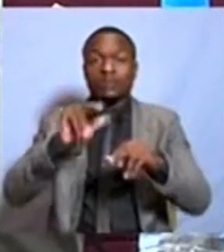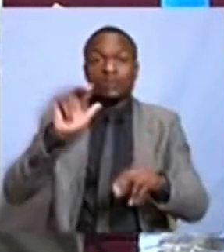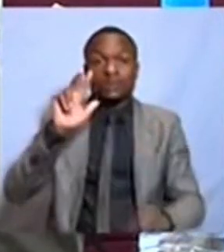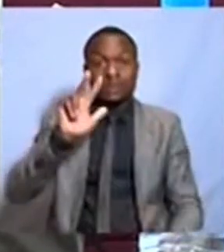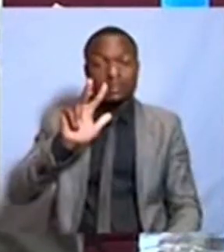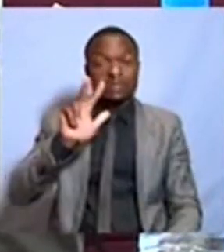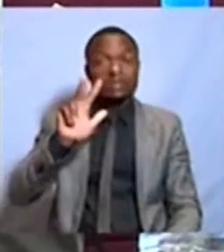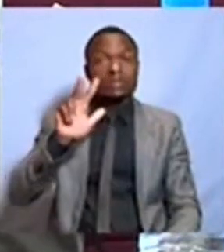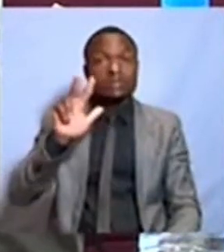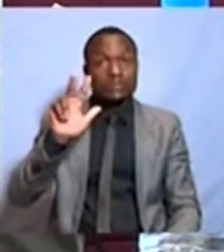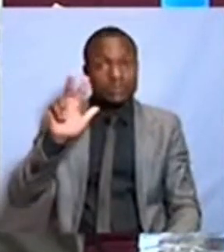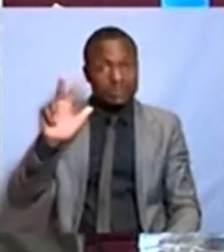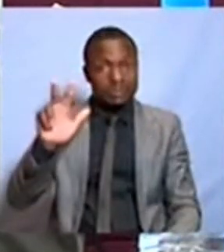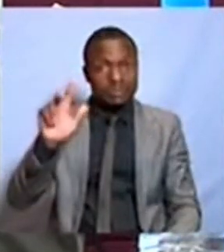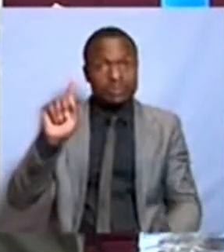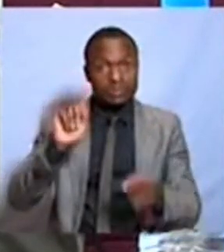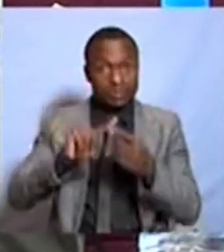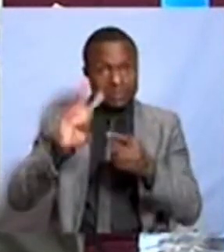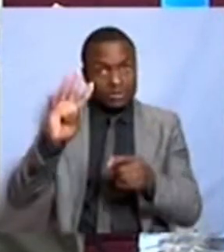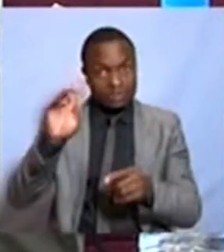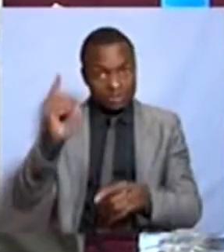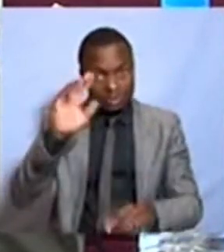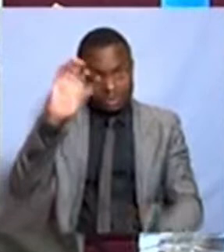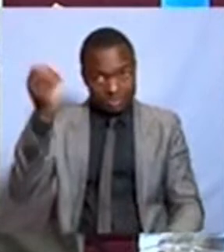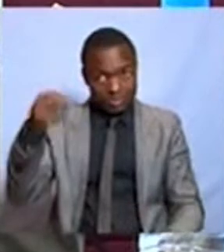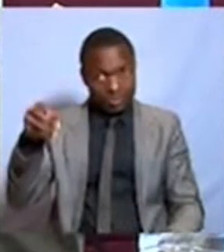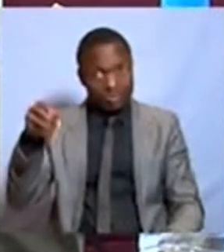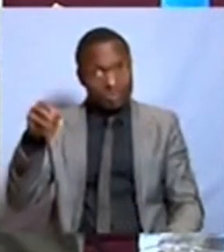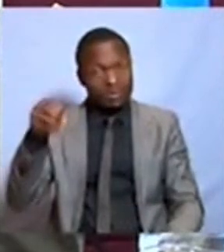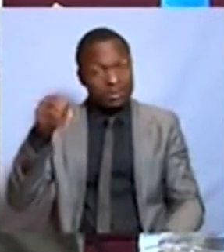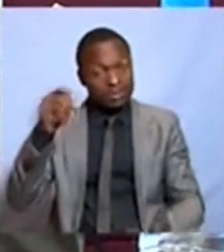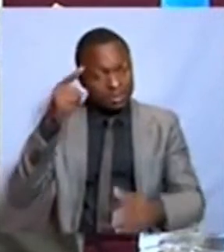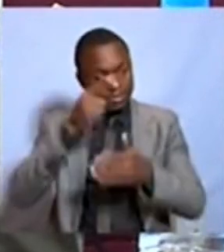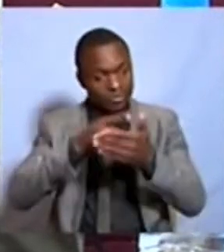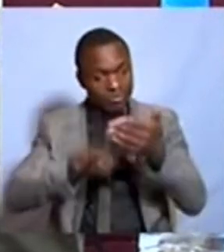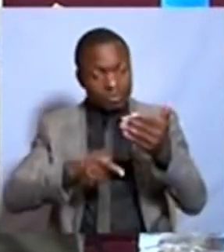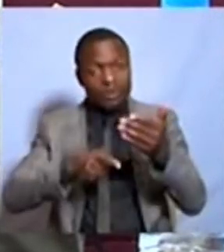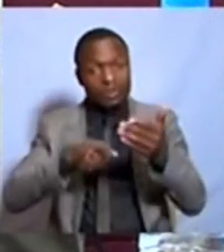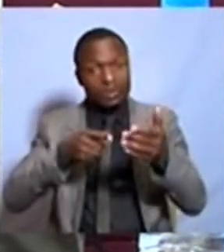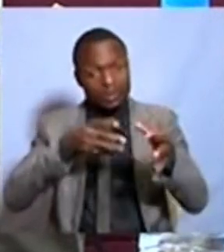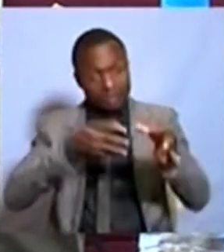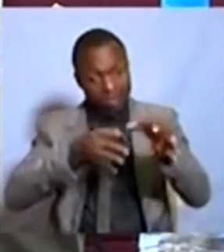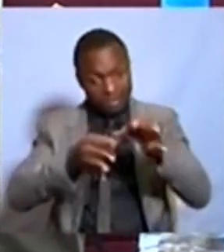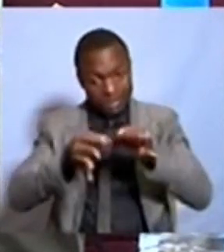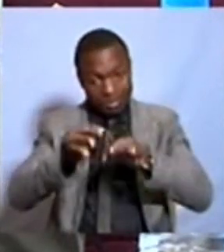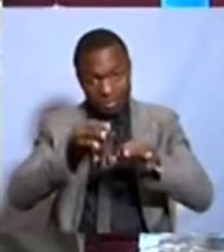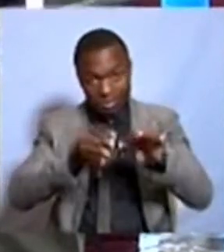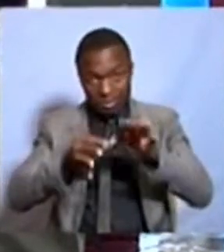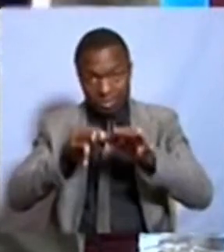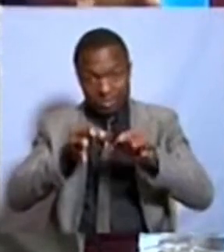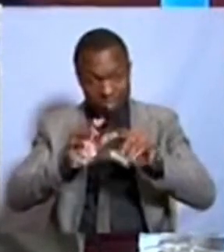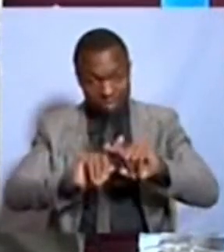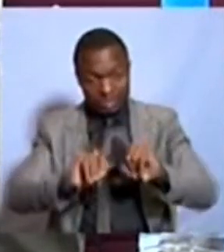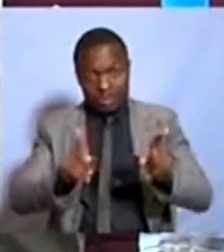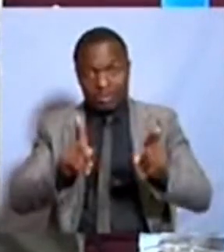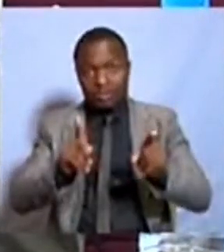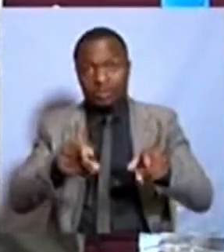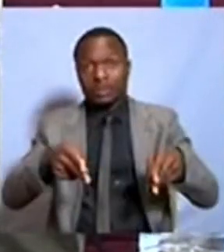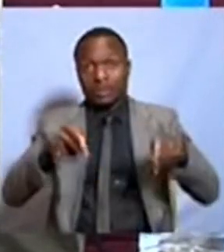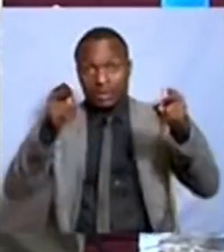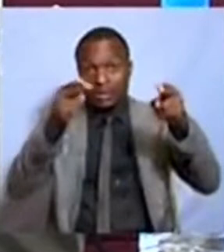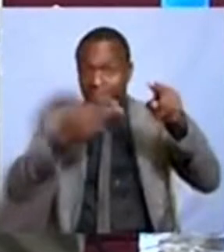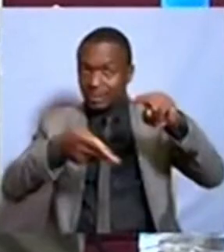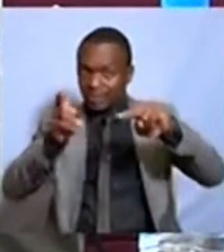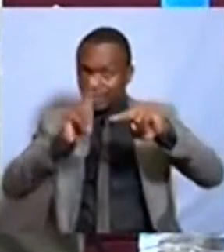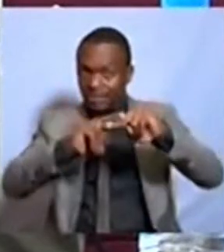31%. So let's see, what do you attribute the difference between high increase in